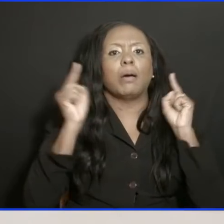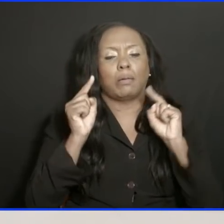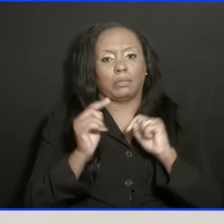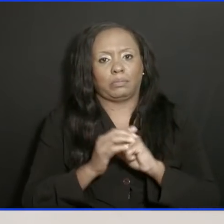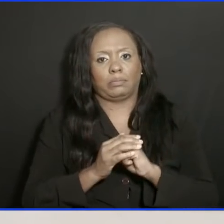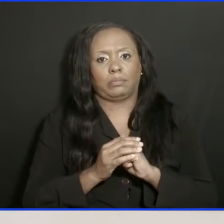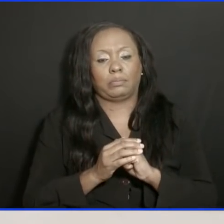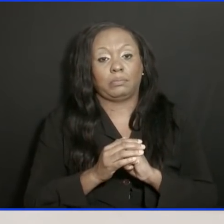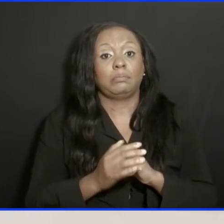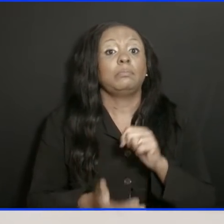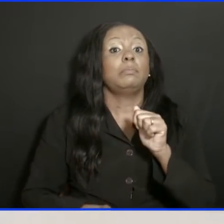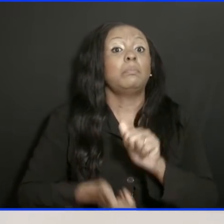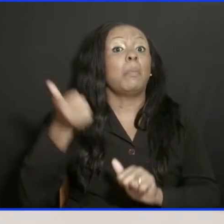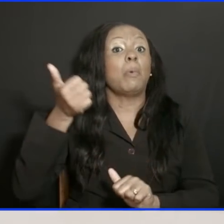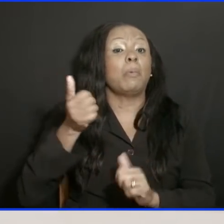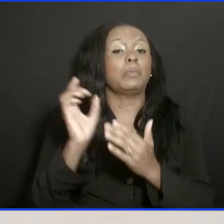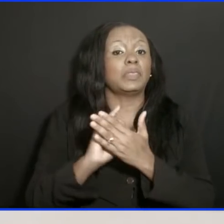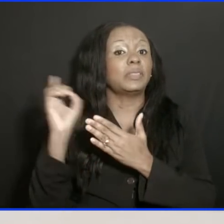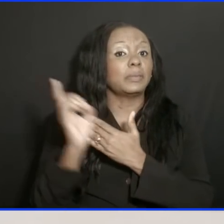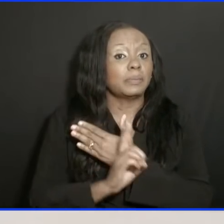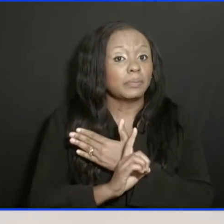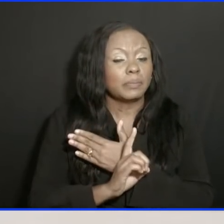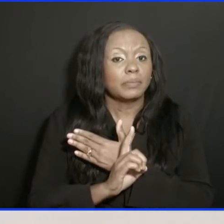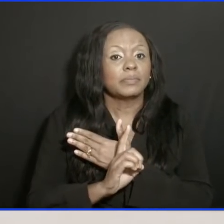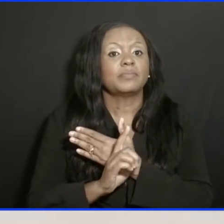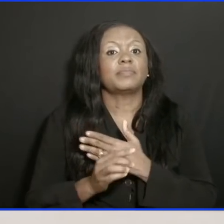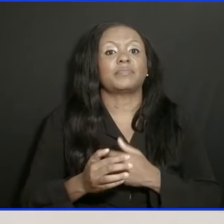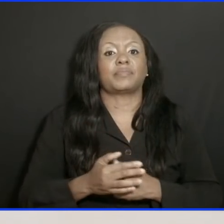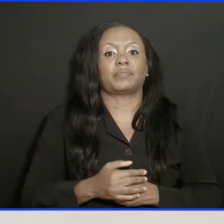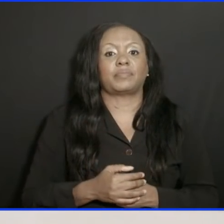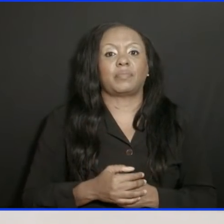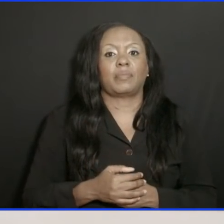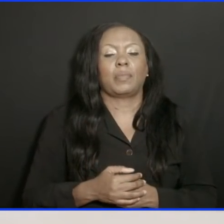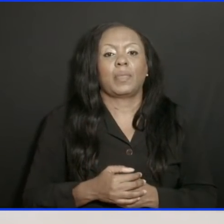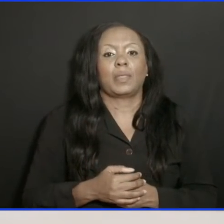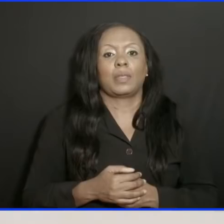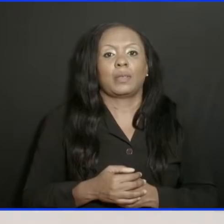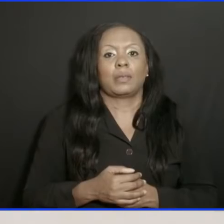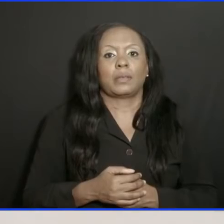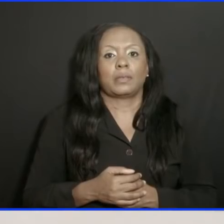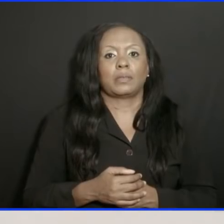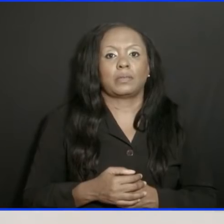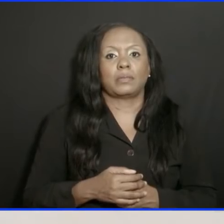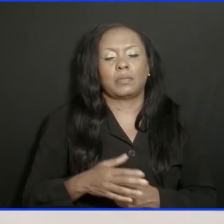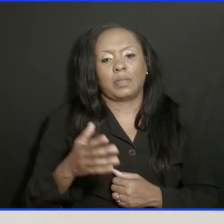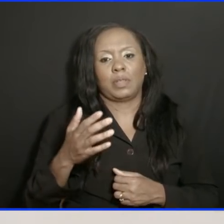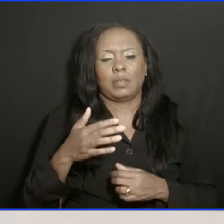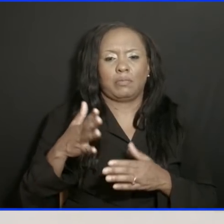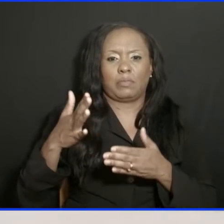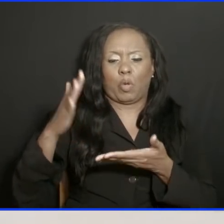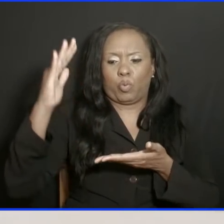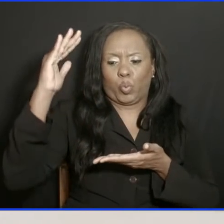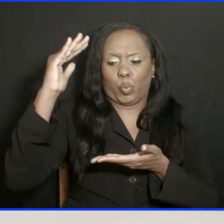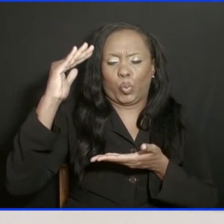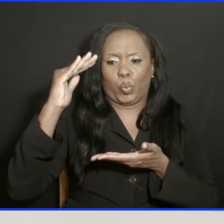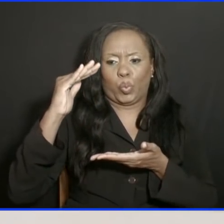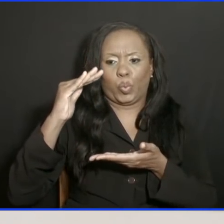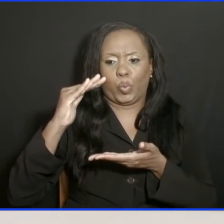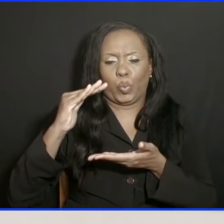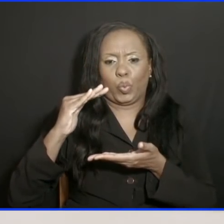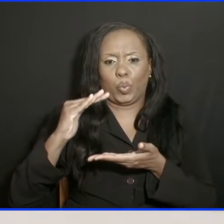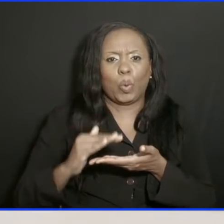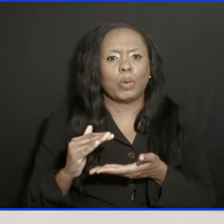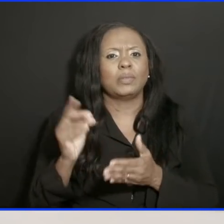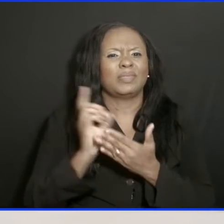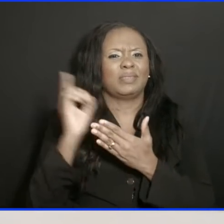of December, the statistics of positive cases came from 3 figures down to 2 figures. And